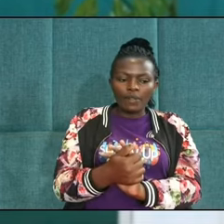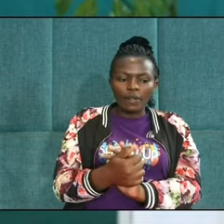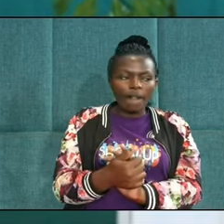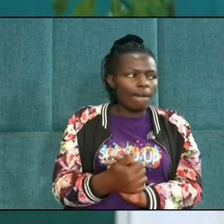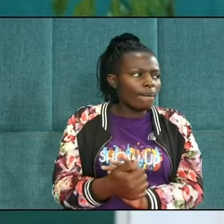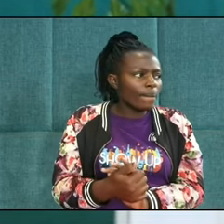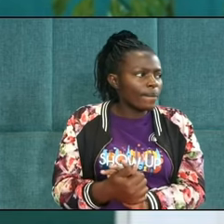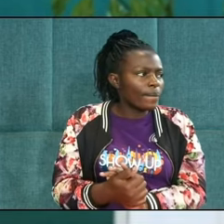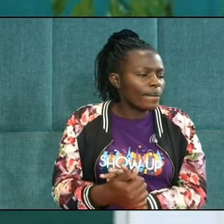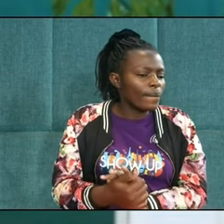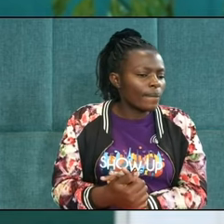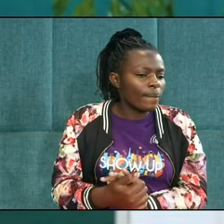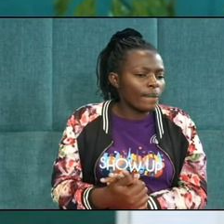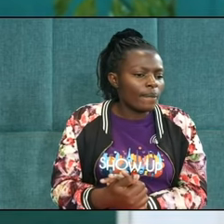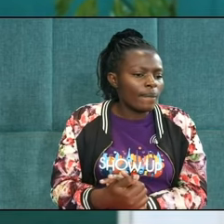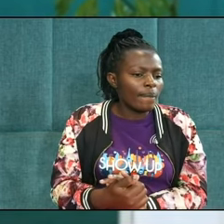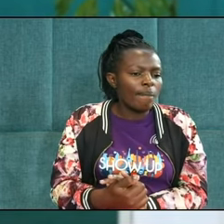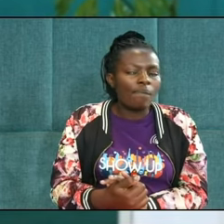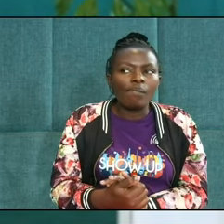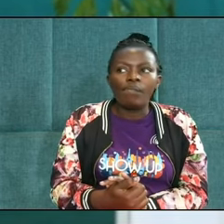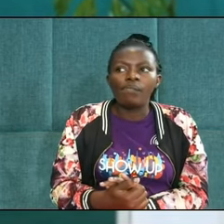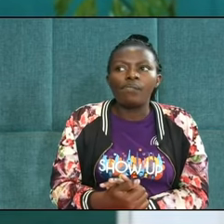And what do I mean by that?